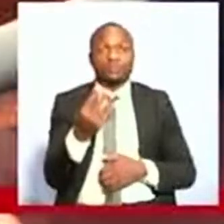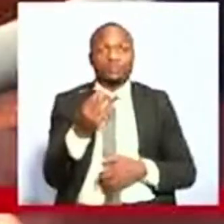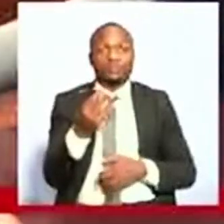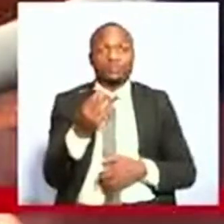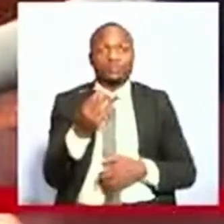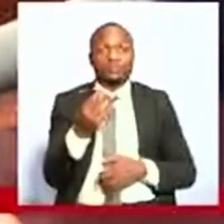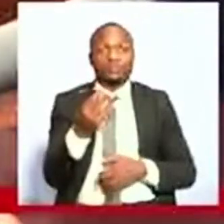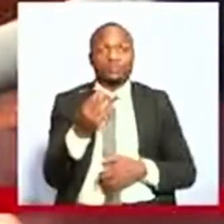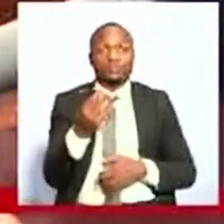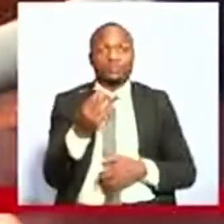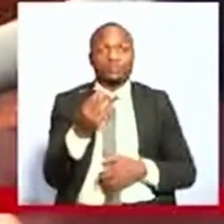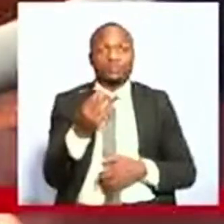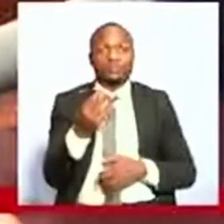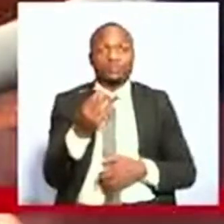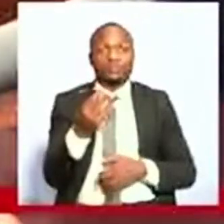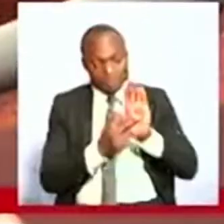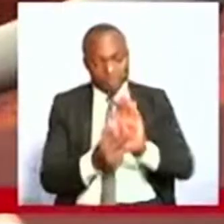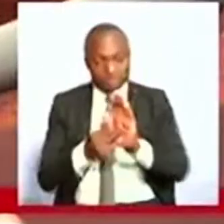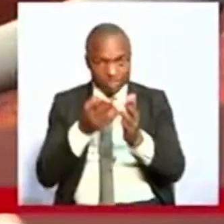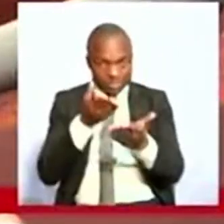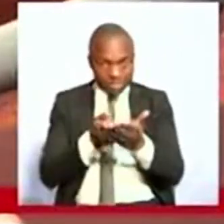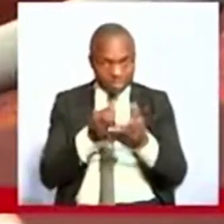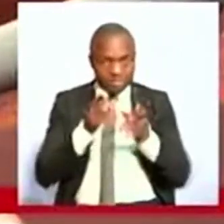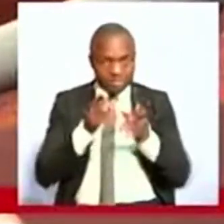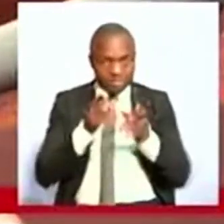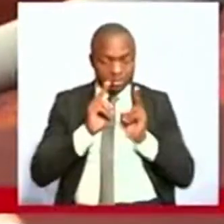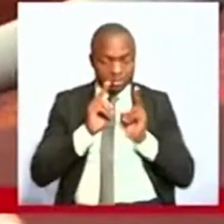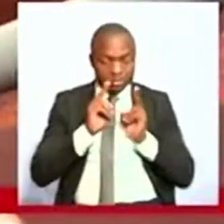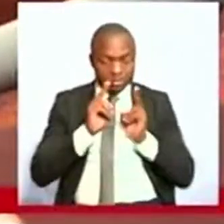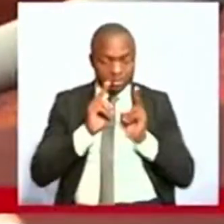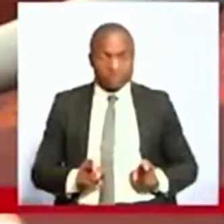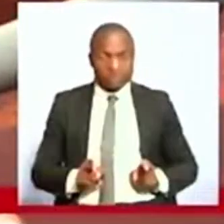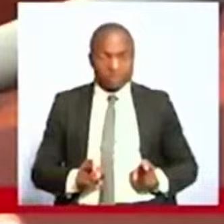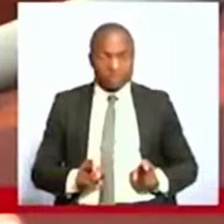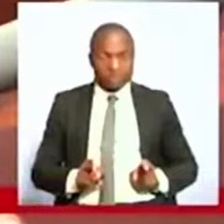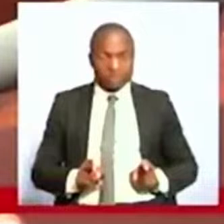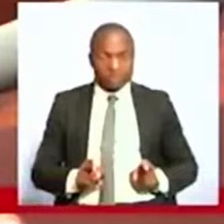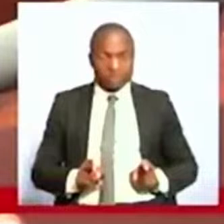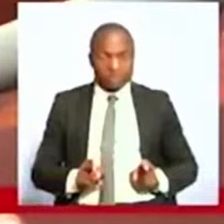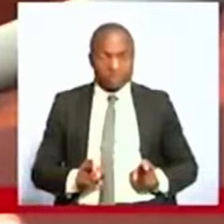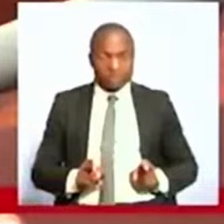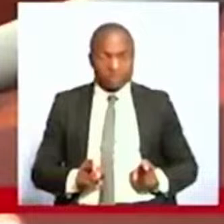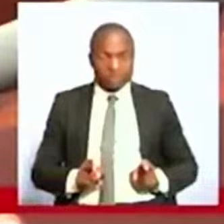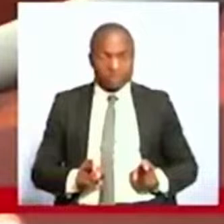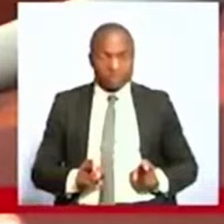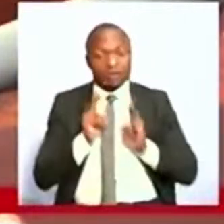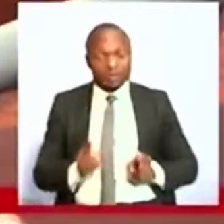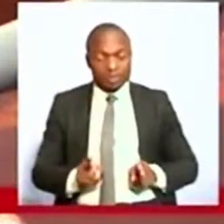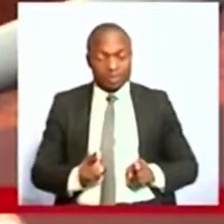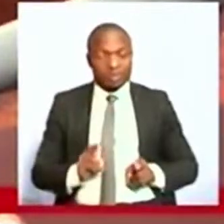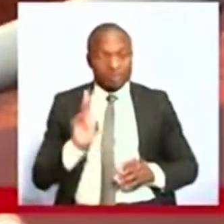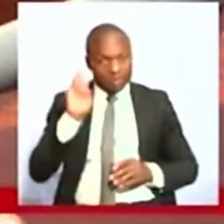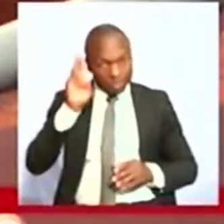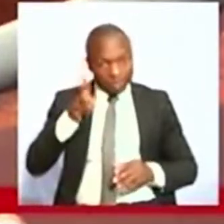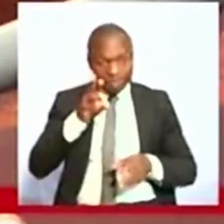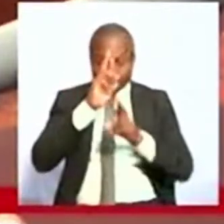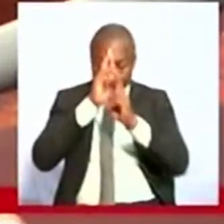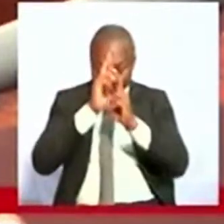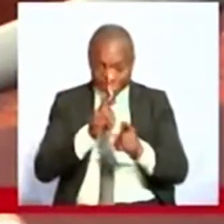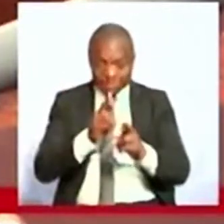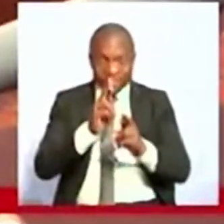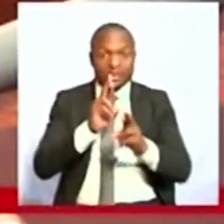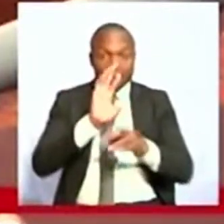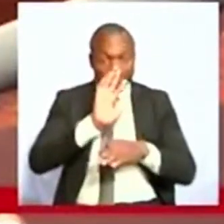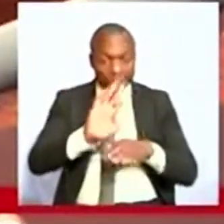to life is enshrined as follows. Human beings are inviolable. Every human being shall be entitled to respect for his life